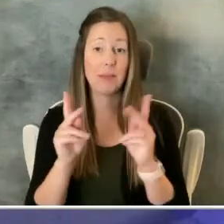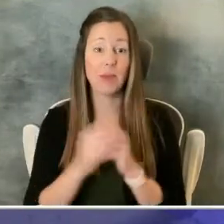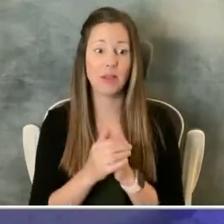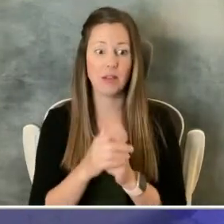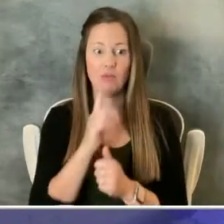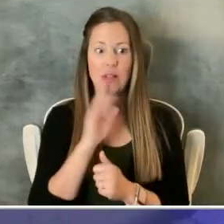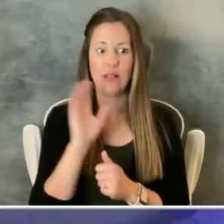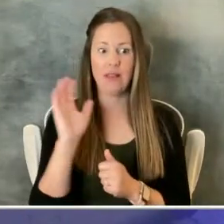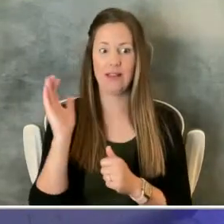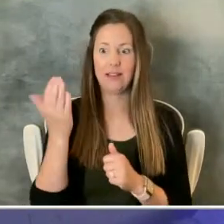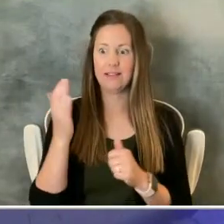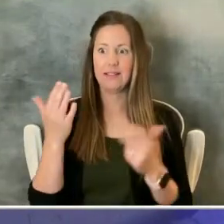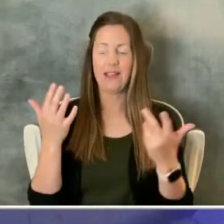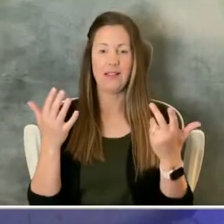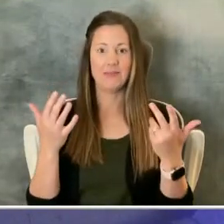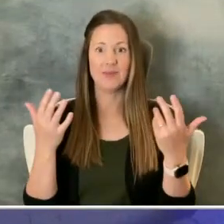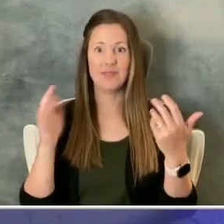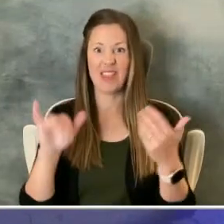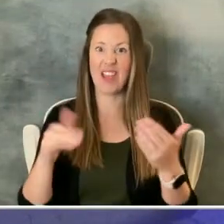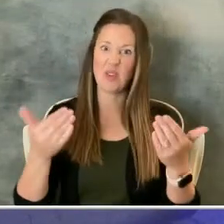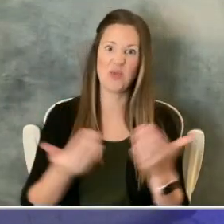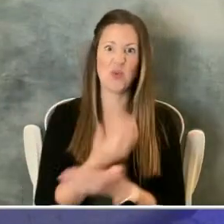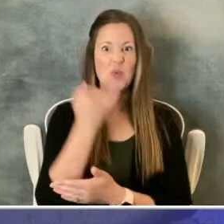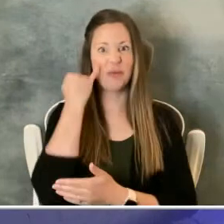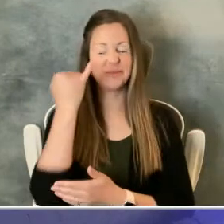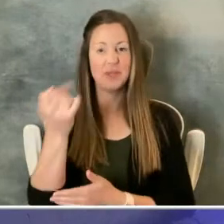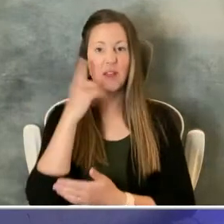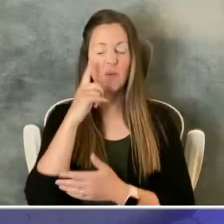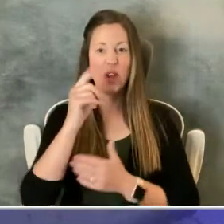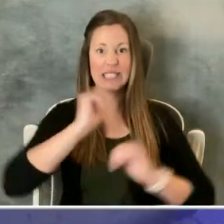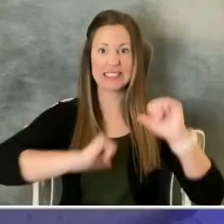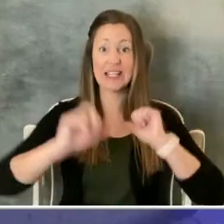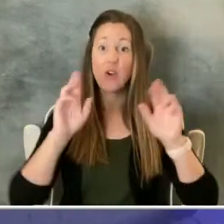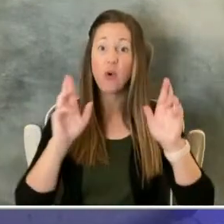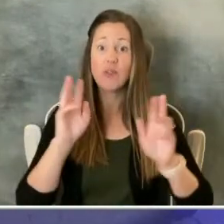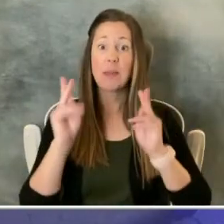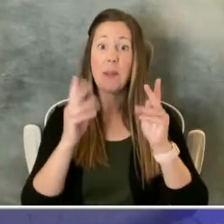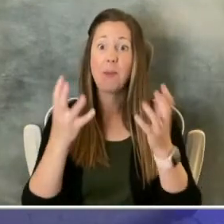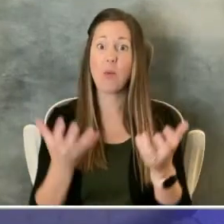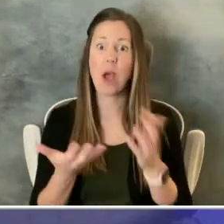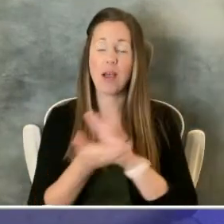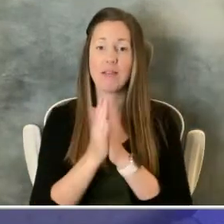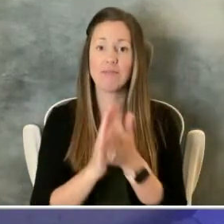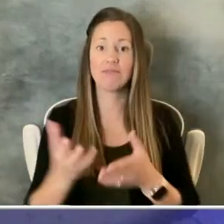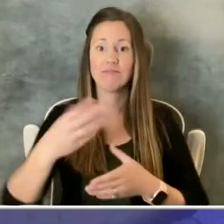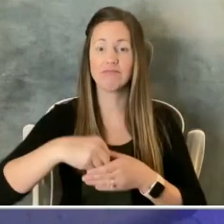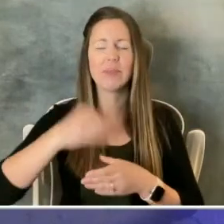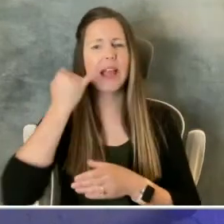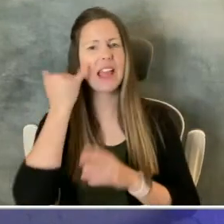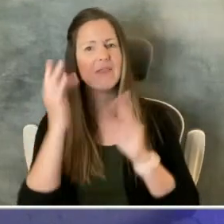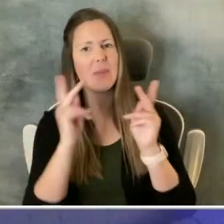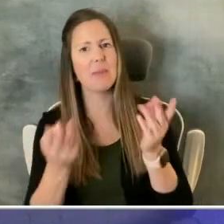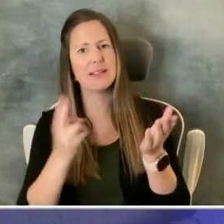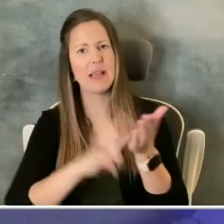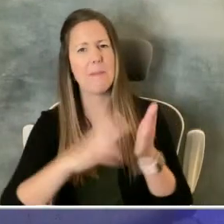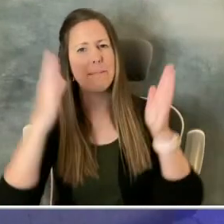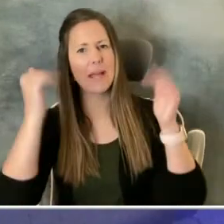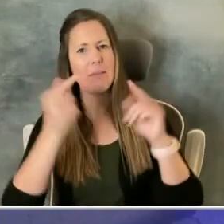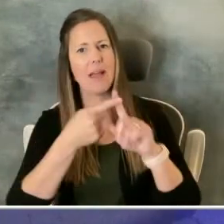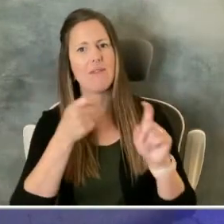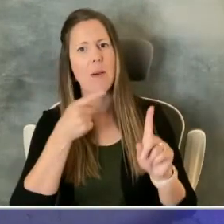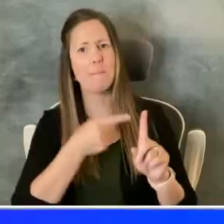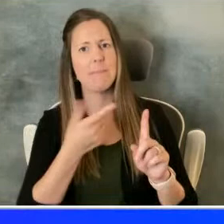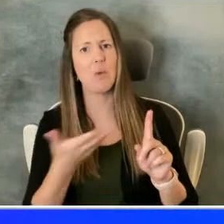of science, and hopefully people are going to want to be part of that. If people do sign up, Dr. Ojo, what's expected of them? What